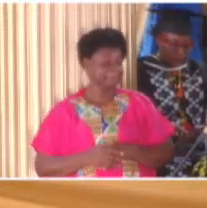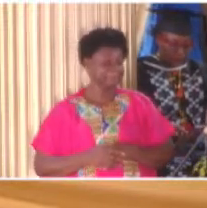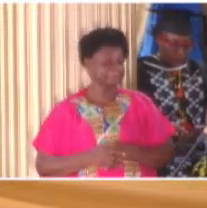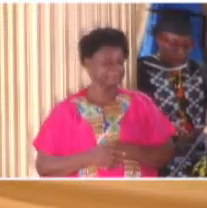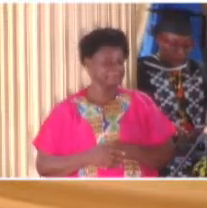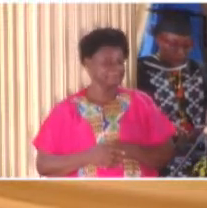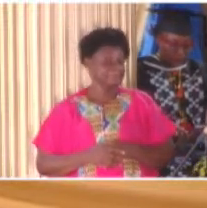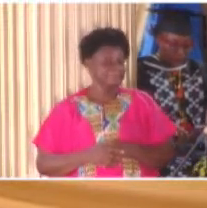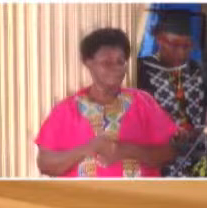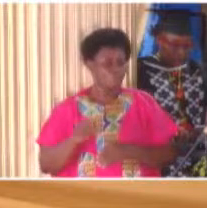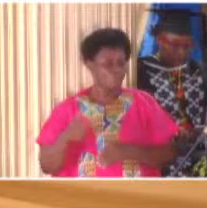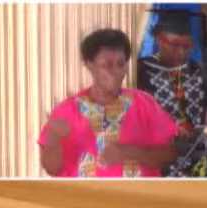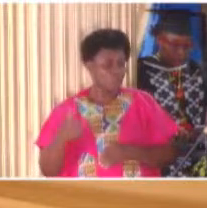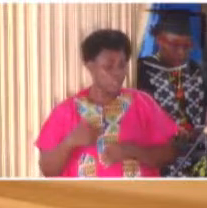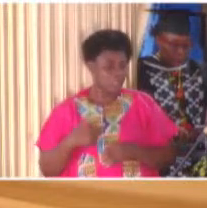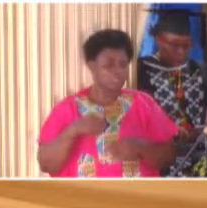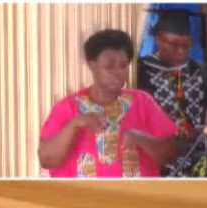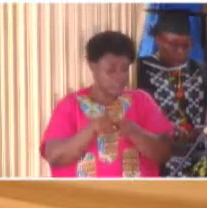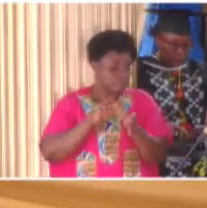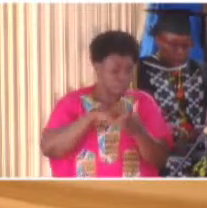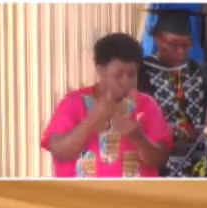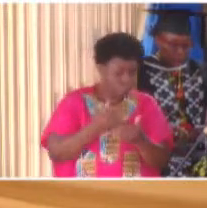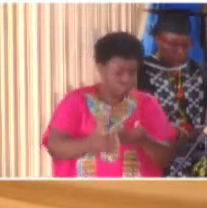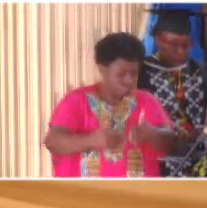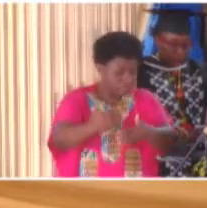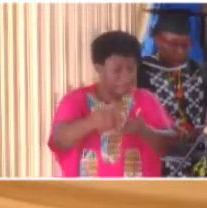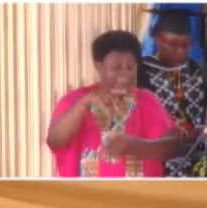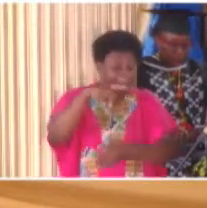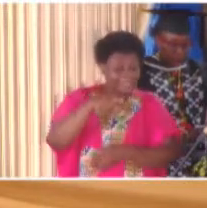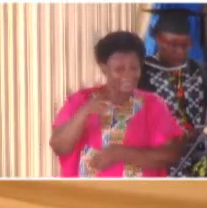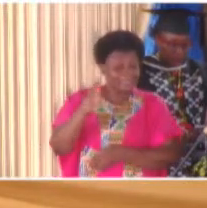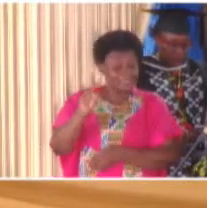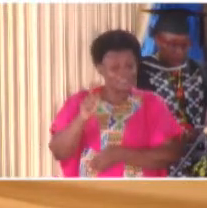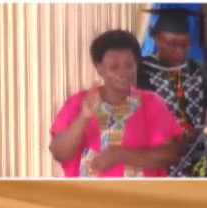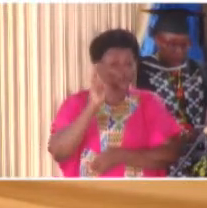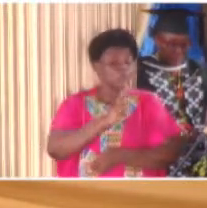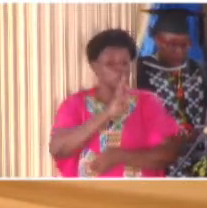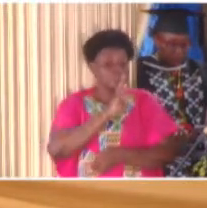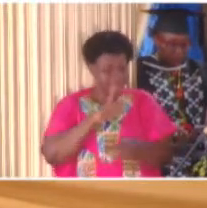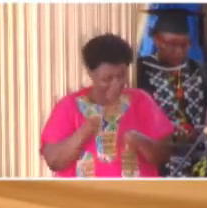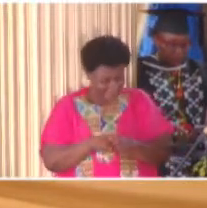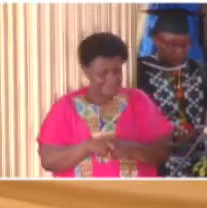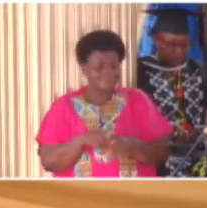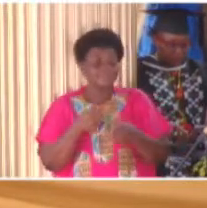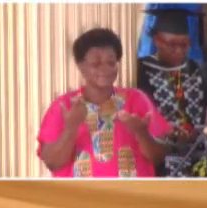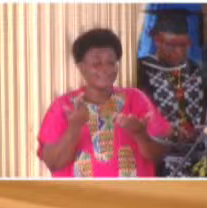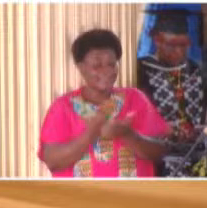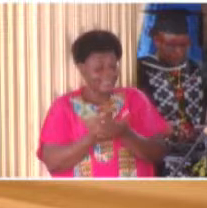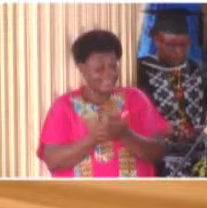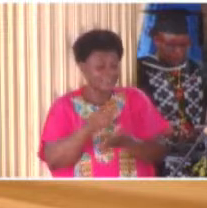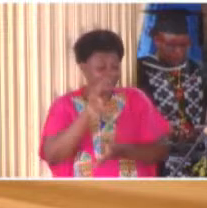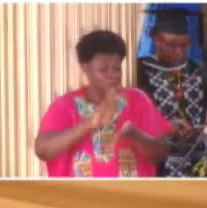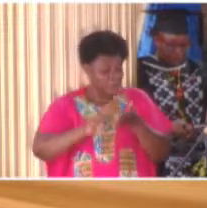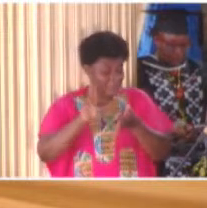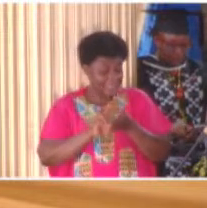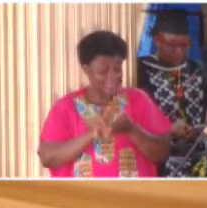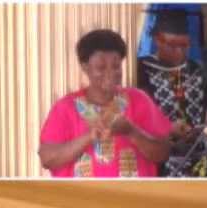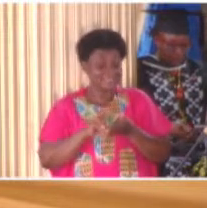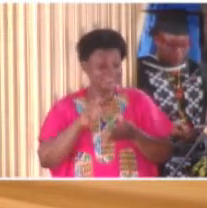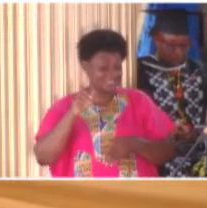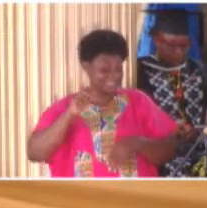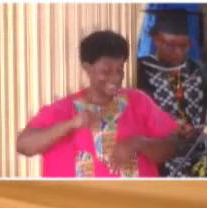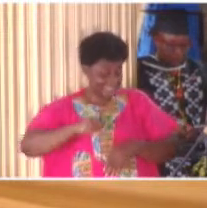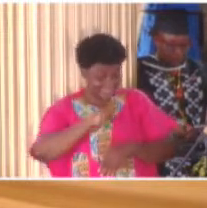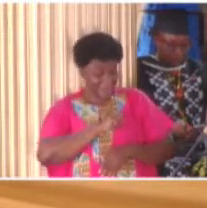Other ongoing projects, such as the PhD Students Hostel and the Ghana University's Staff Superannuation Scheme